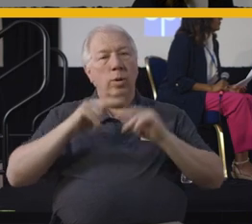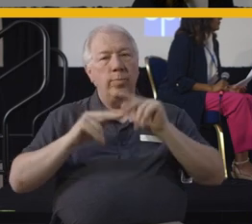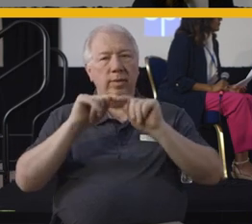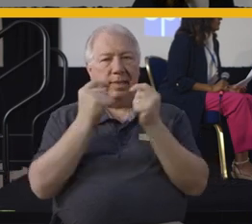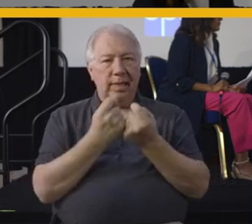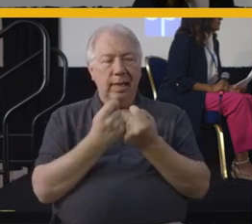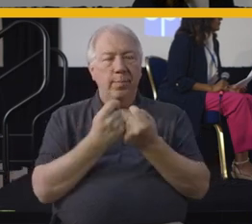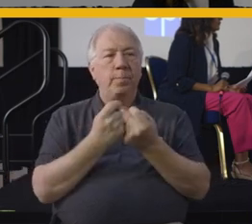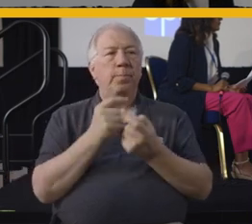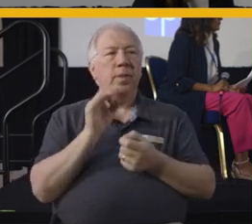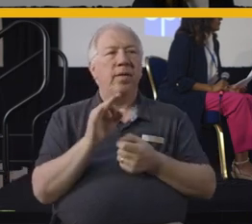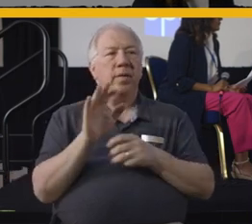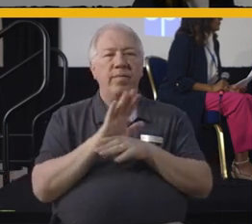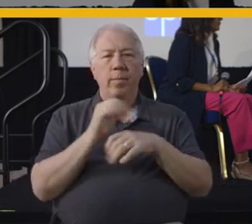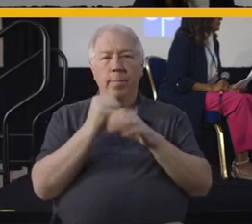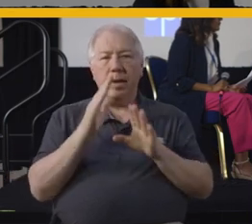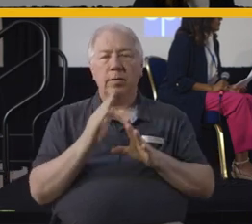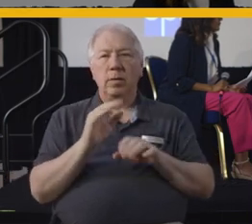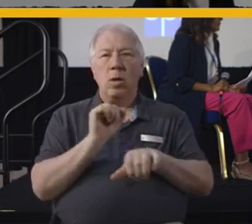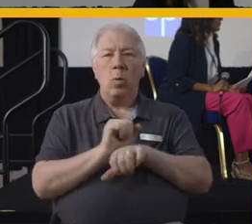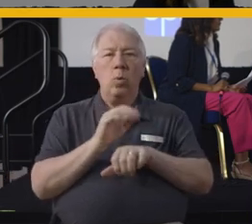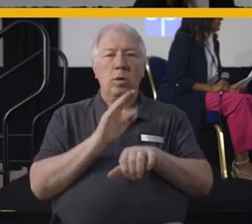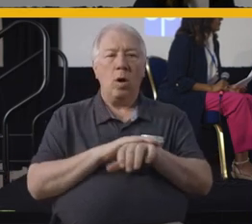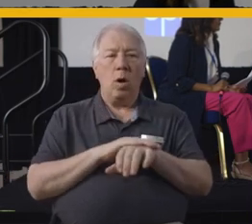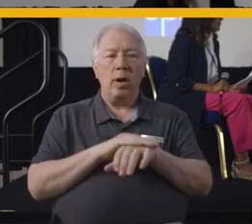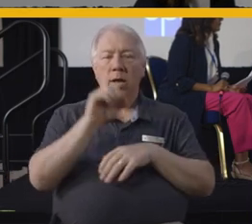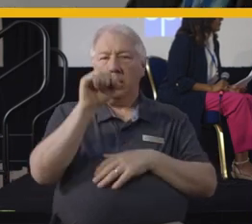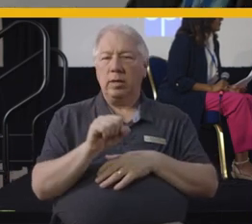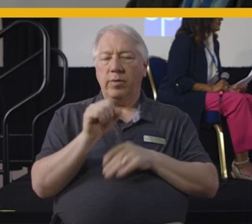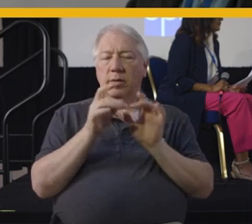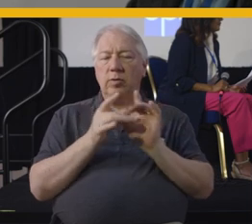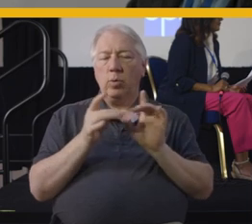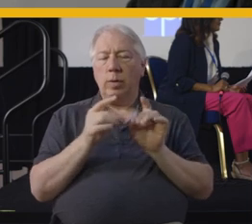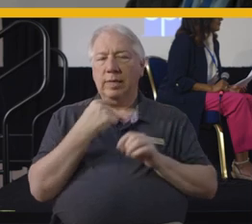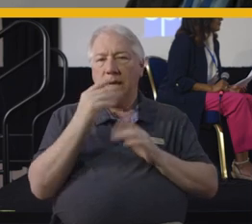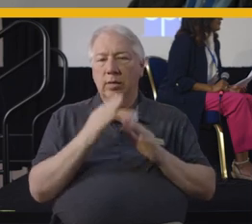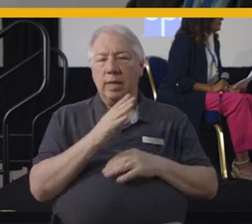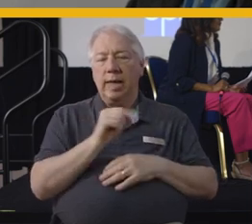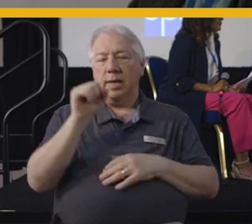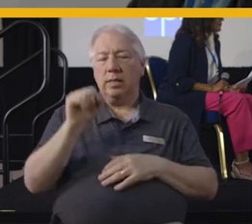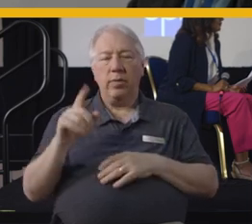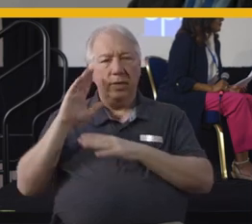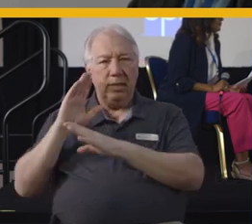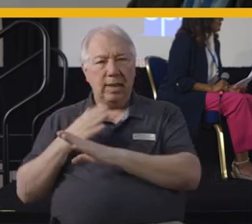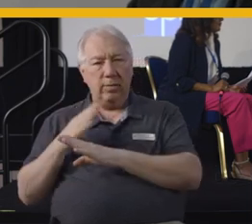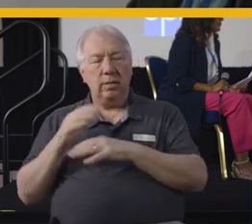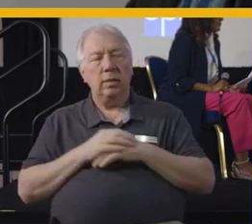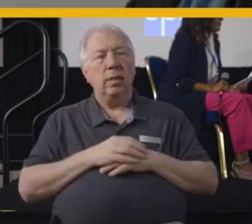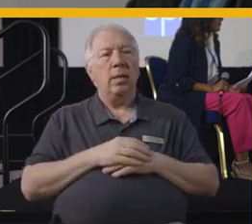team of filmmakers that worked on Southern Storytellers and on Southern Sounds,